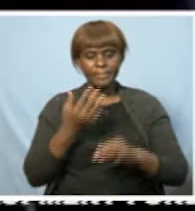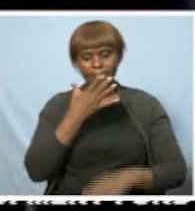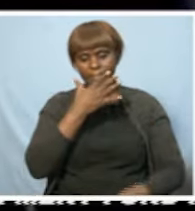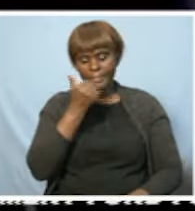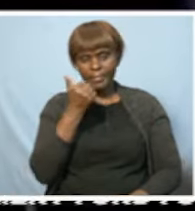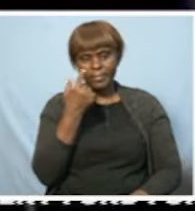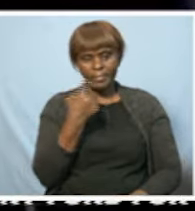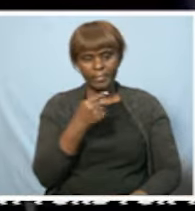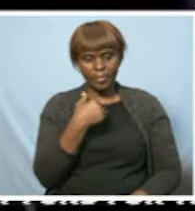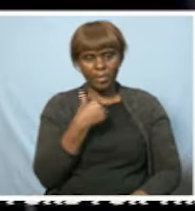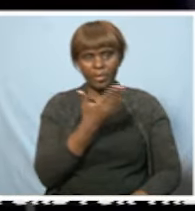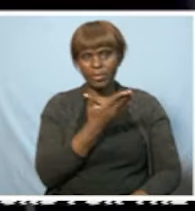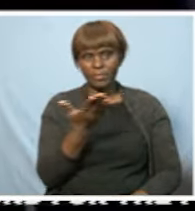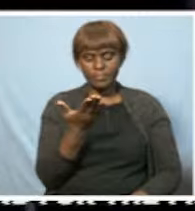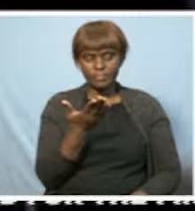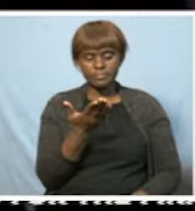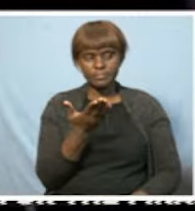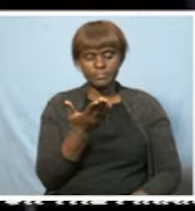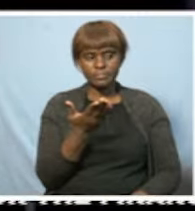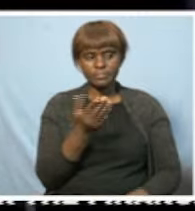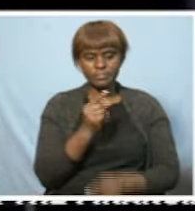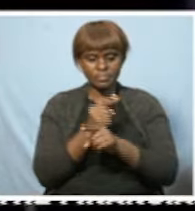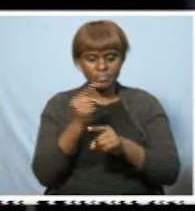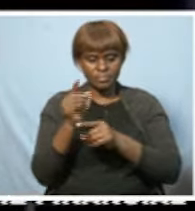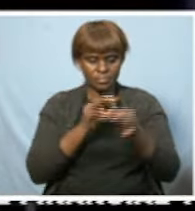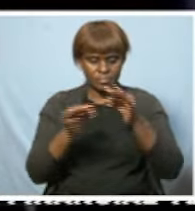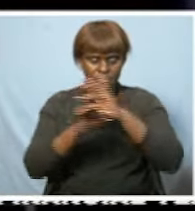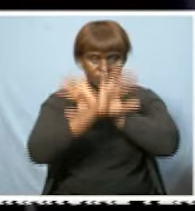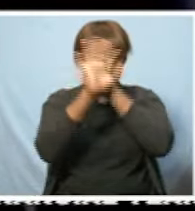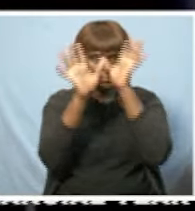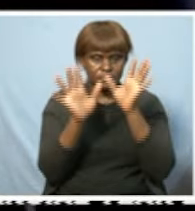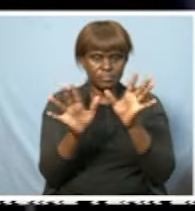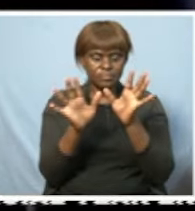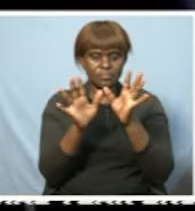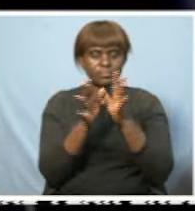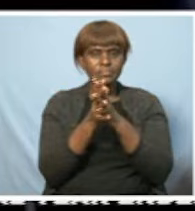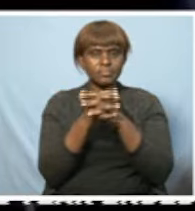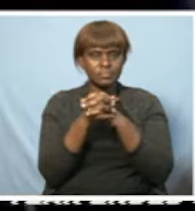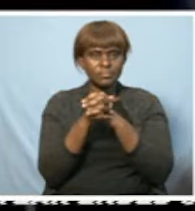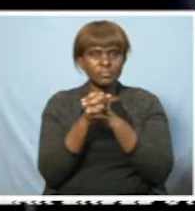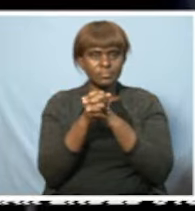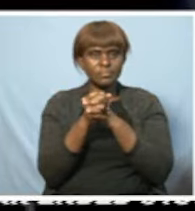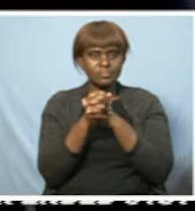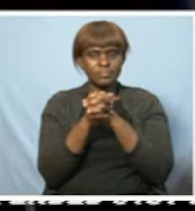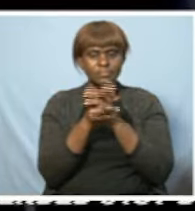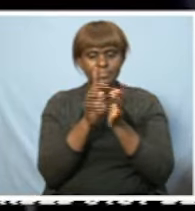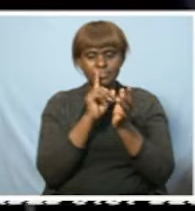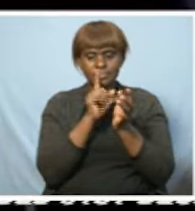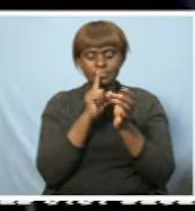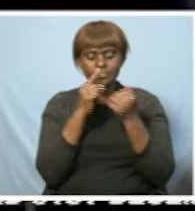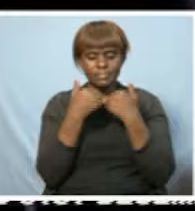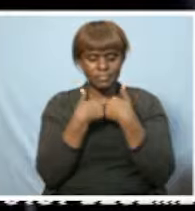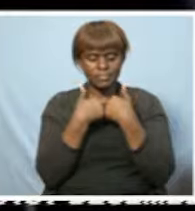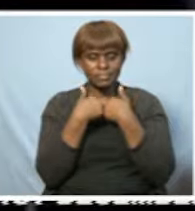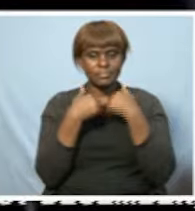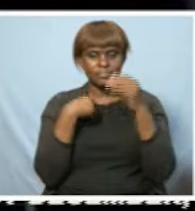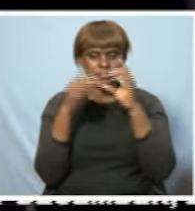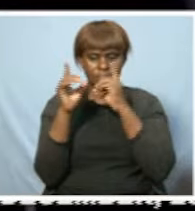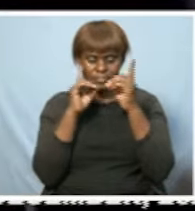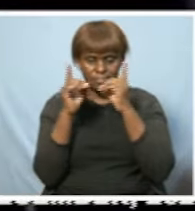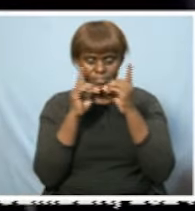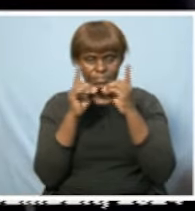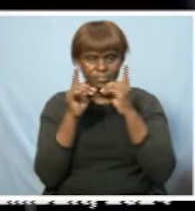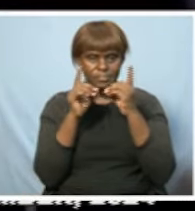now, immediately after this, is that I should just go and follow up that write-up. Otherwise, we've written to the PS and we've had these discussions. What